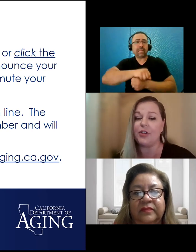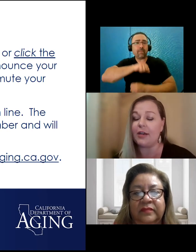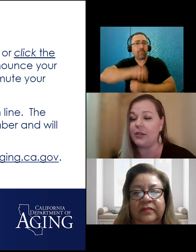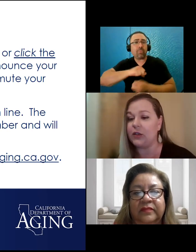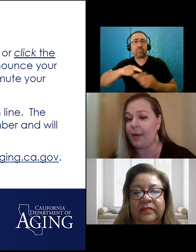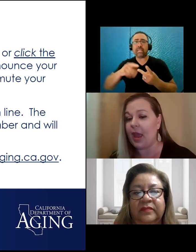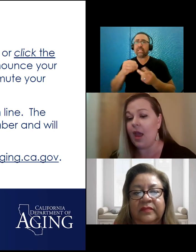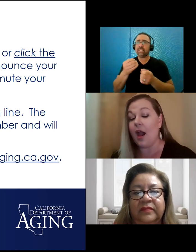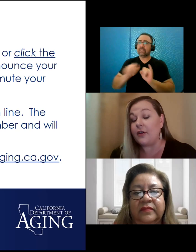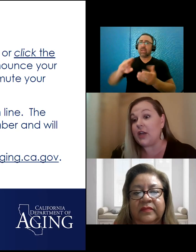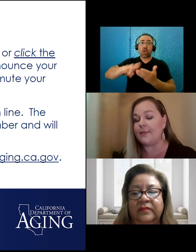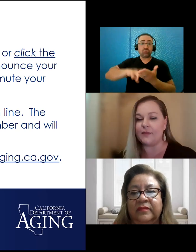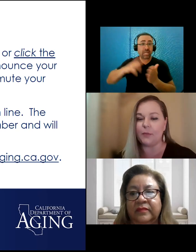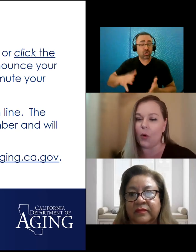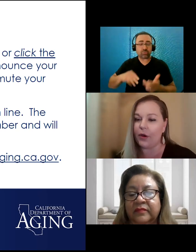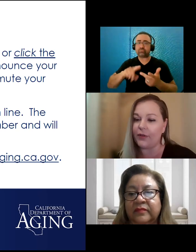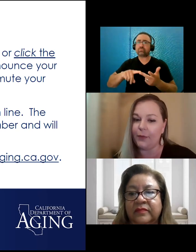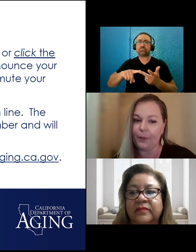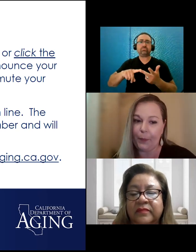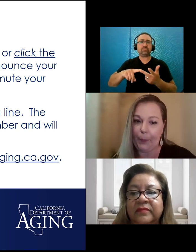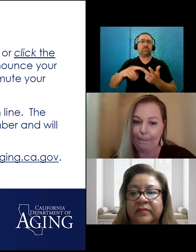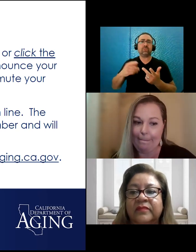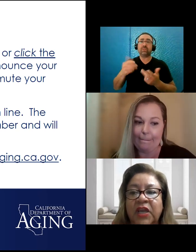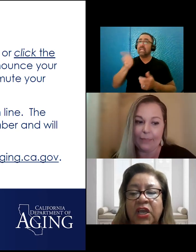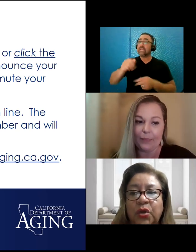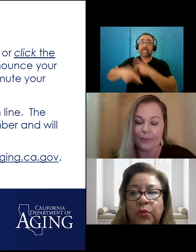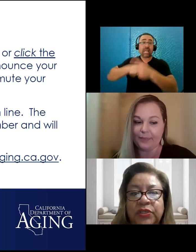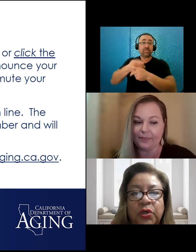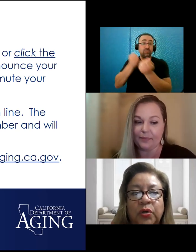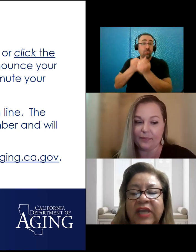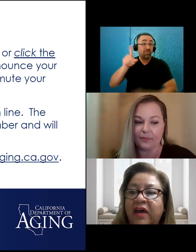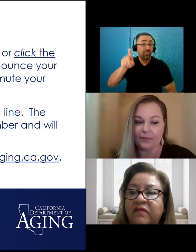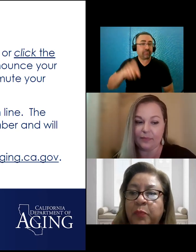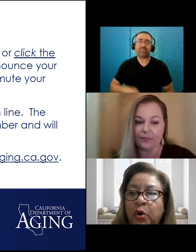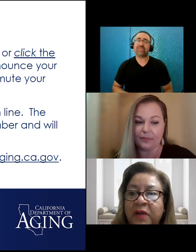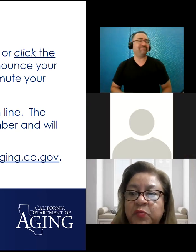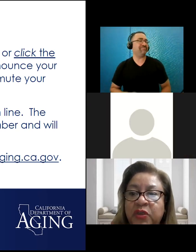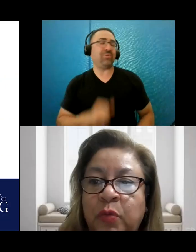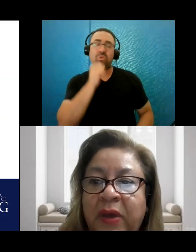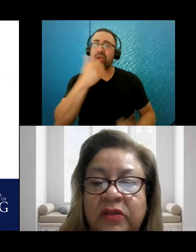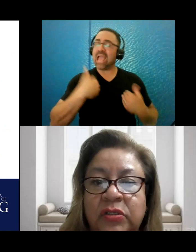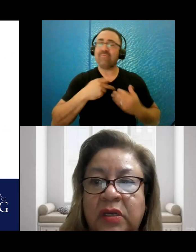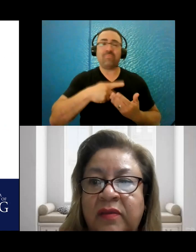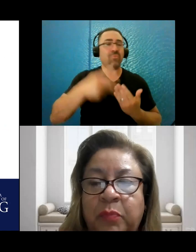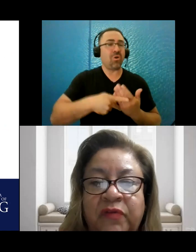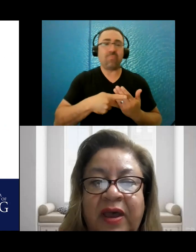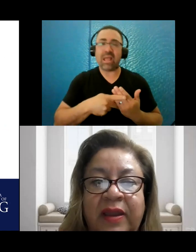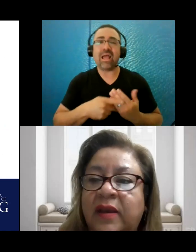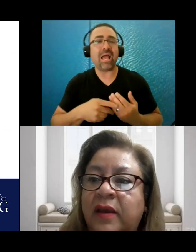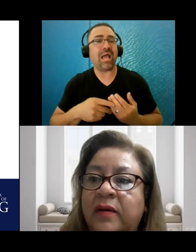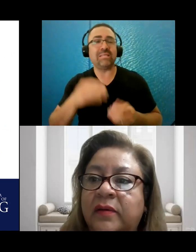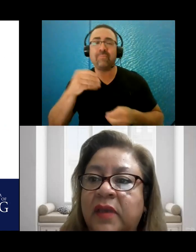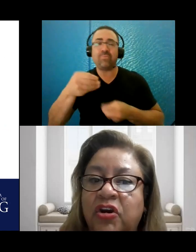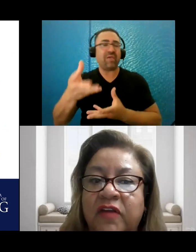independent contractors, or maybe other types of support? We don't have programs with UPAC that